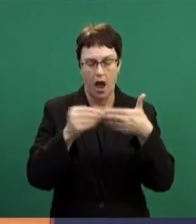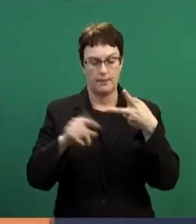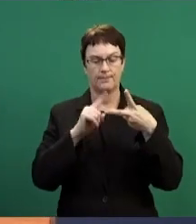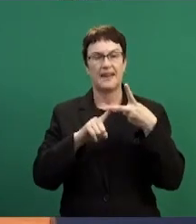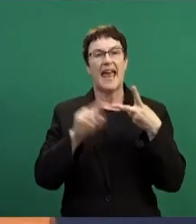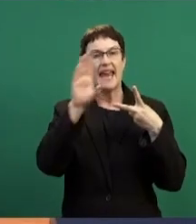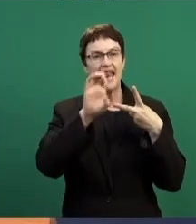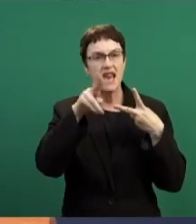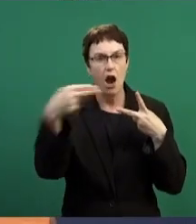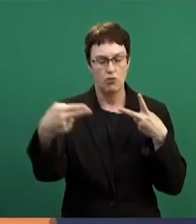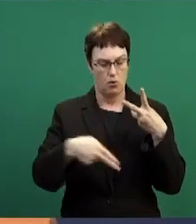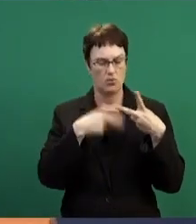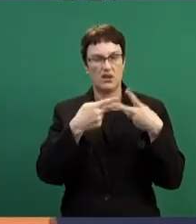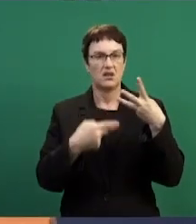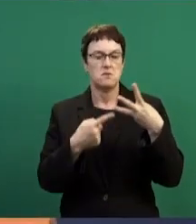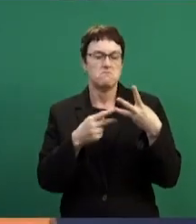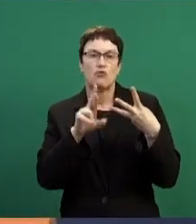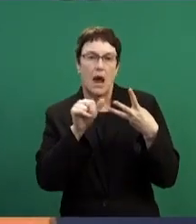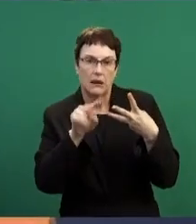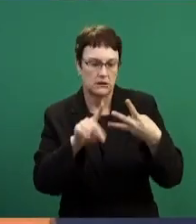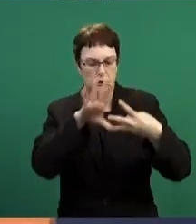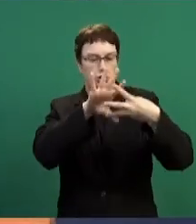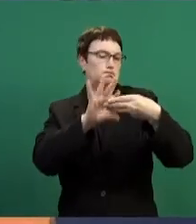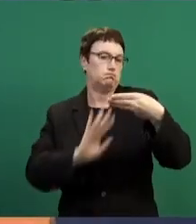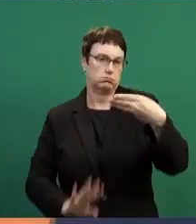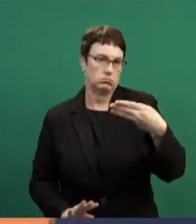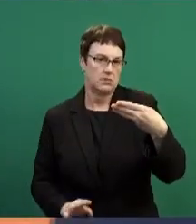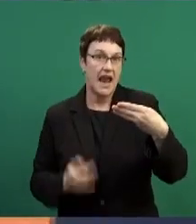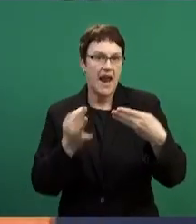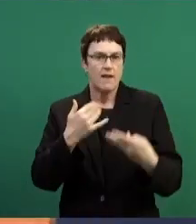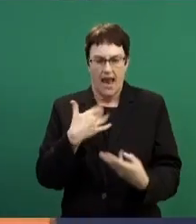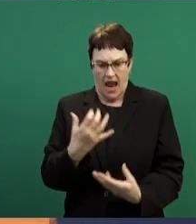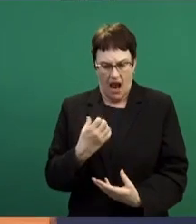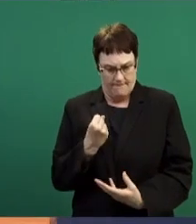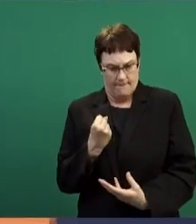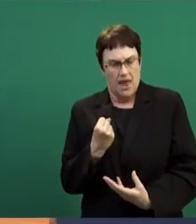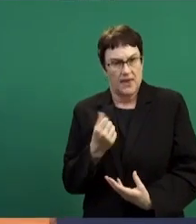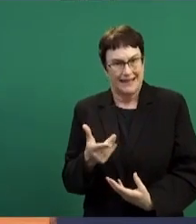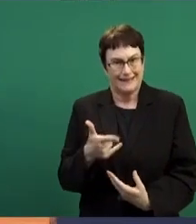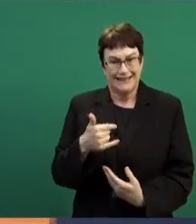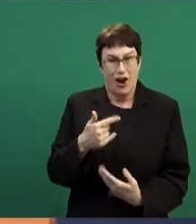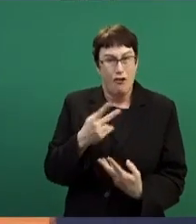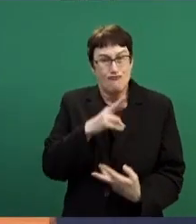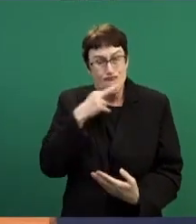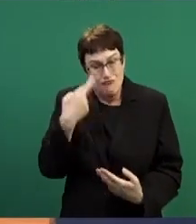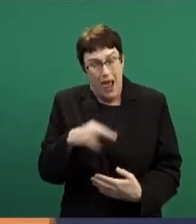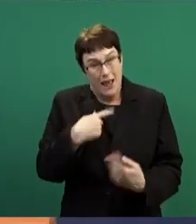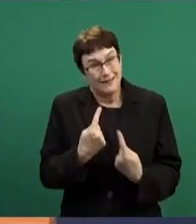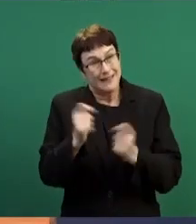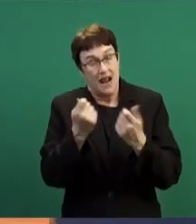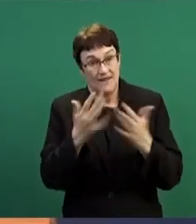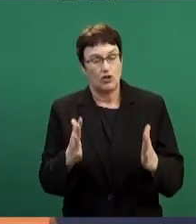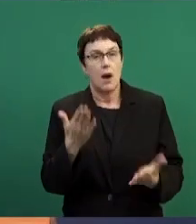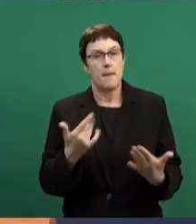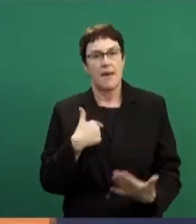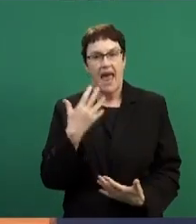some figure, call it 20 rands. That basically means that at 20 rands to